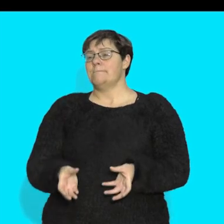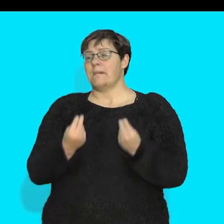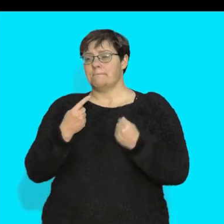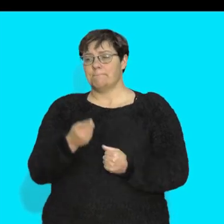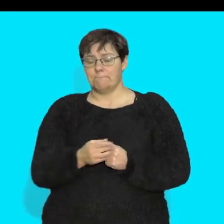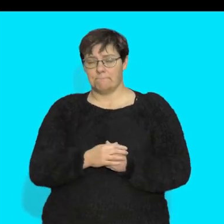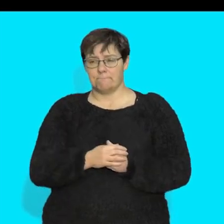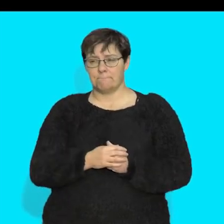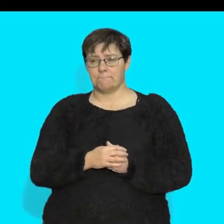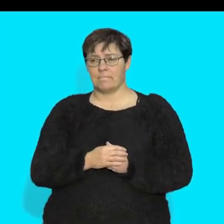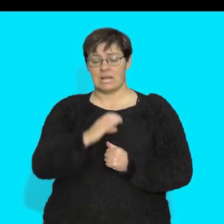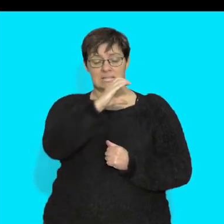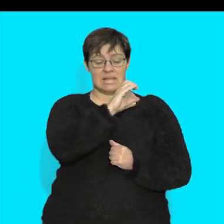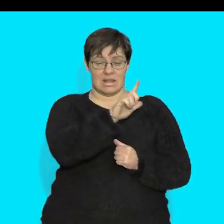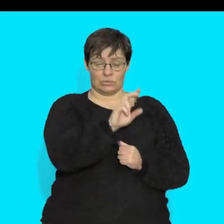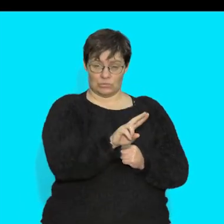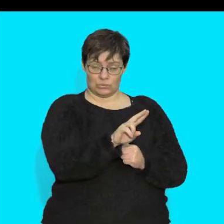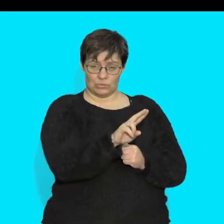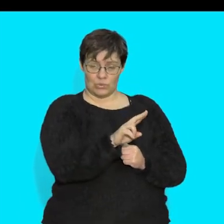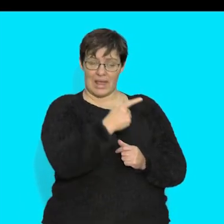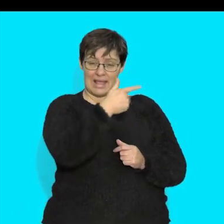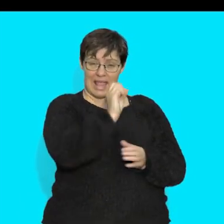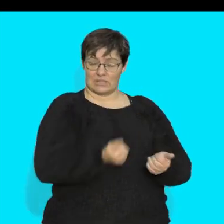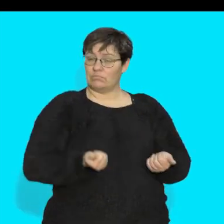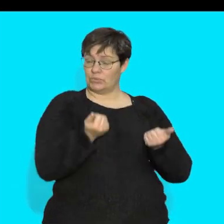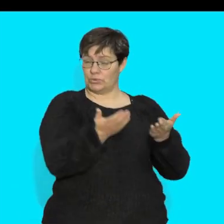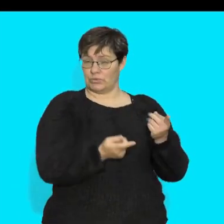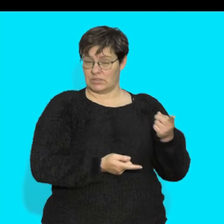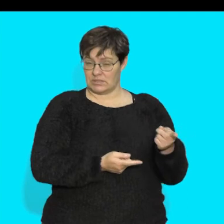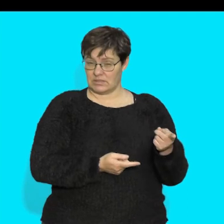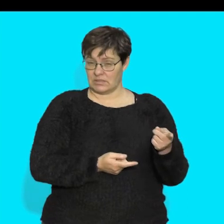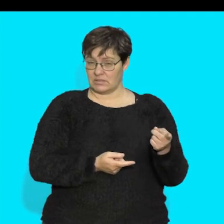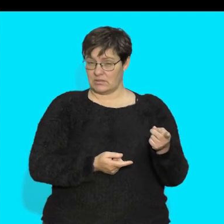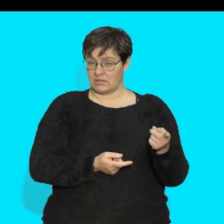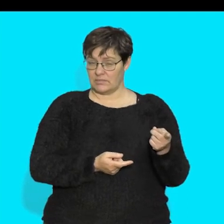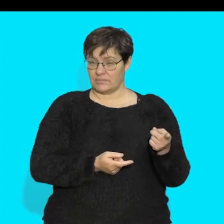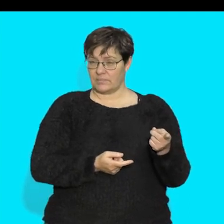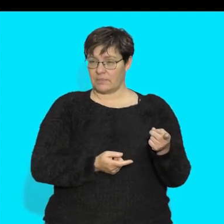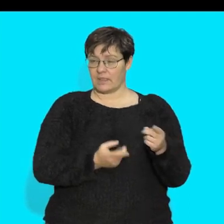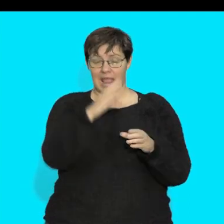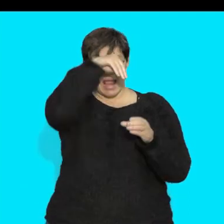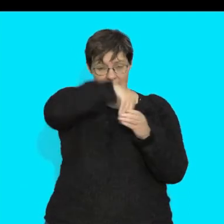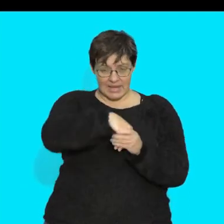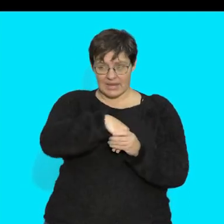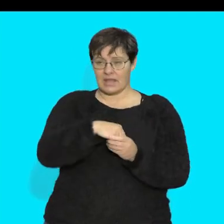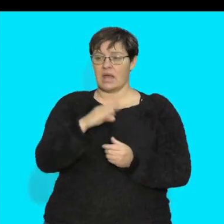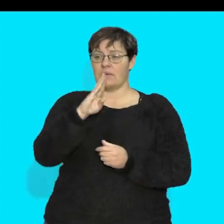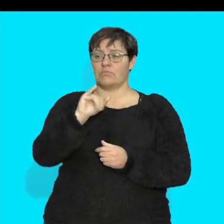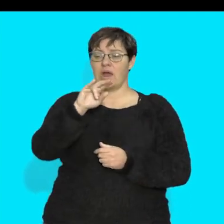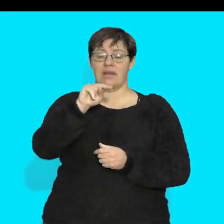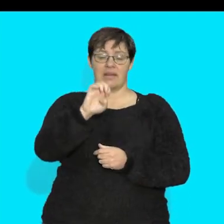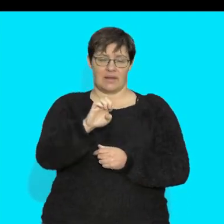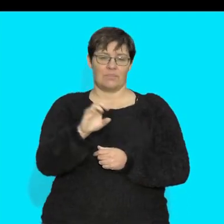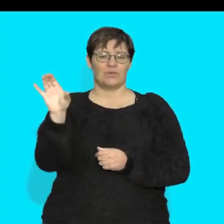chlorine coming out. This is the chlorine gas being produced. What we've got coming in is the brine. The brine is being